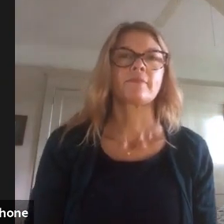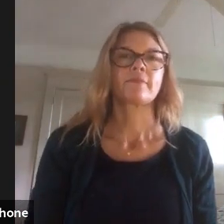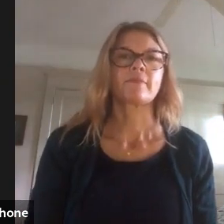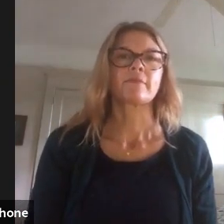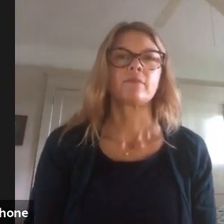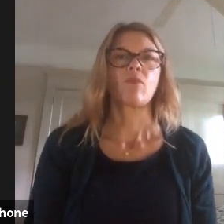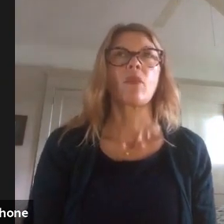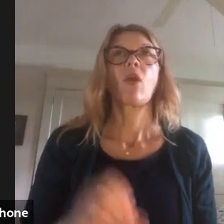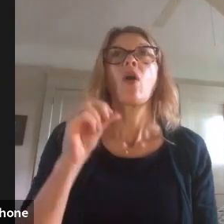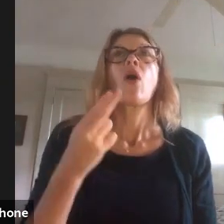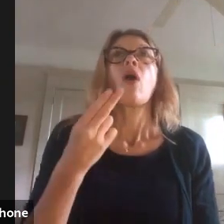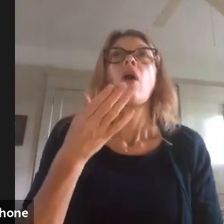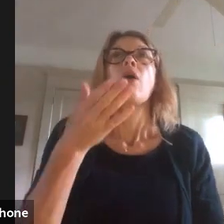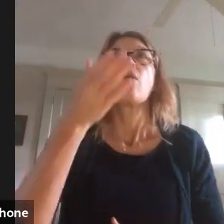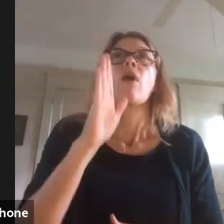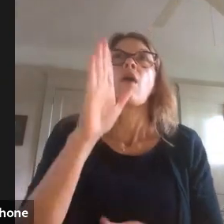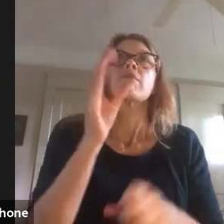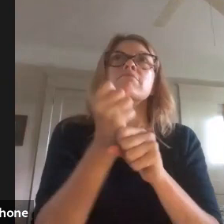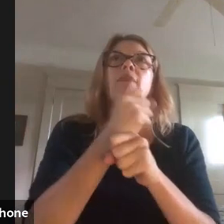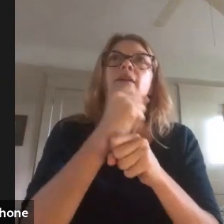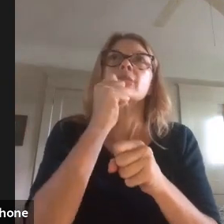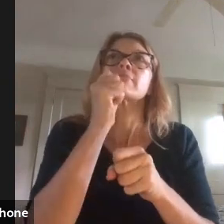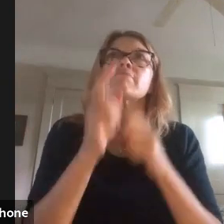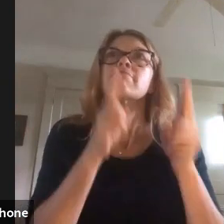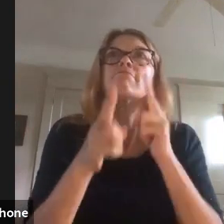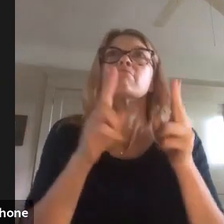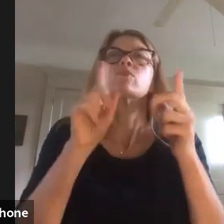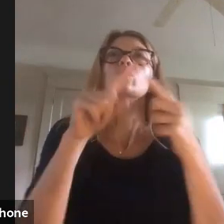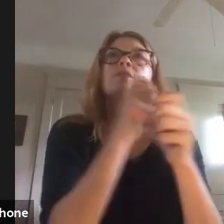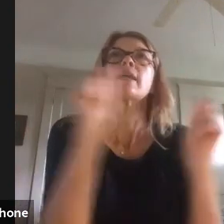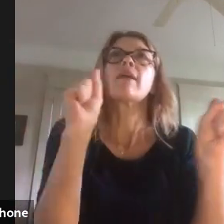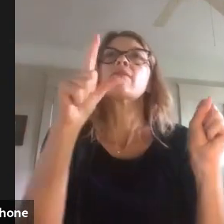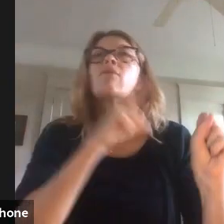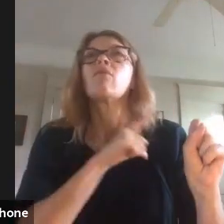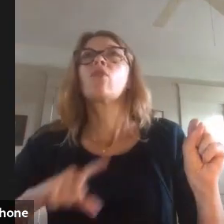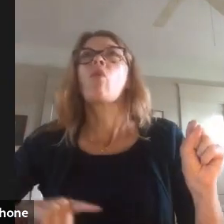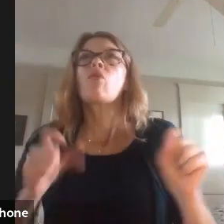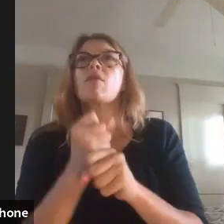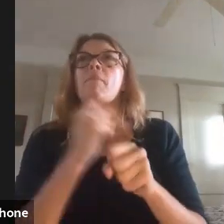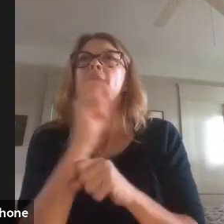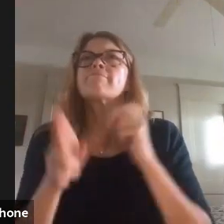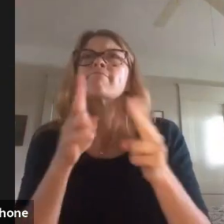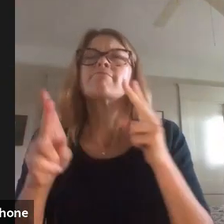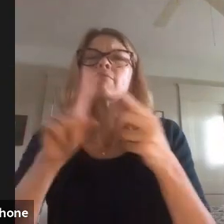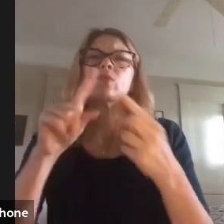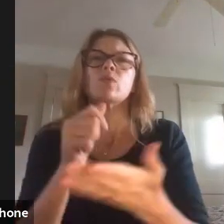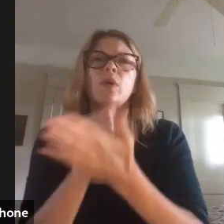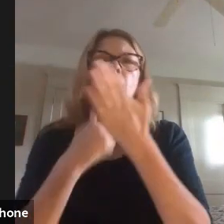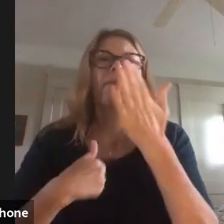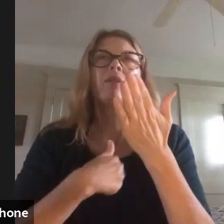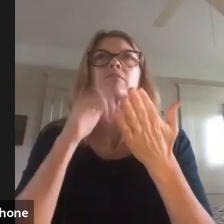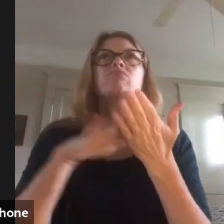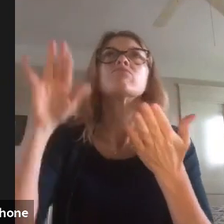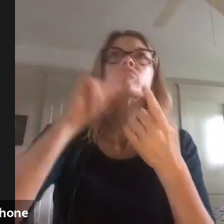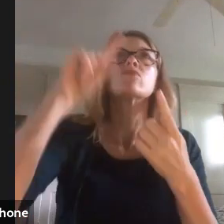O God, make speed to save us. O Lord, make haste to help us. Glory to the